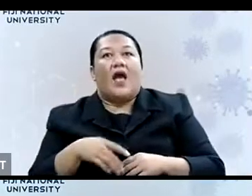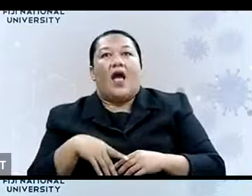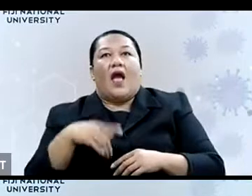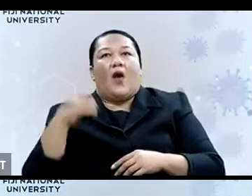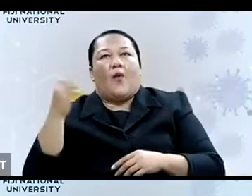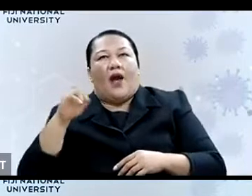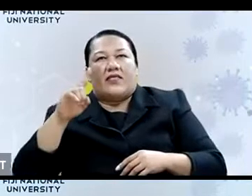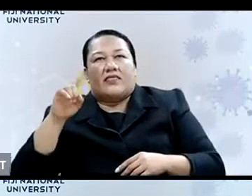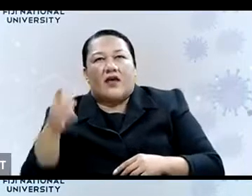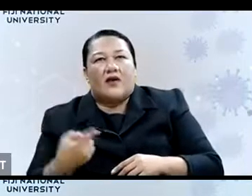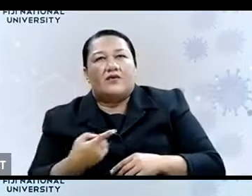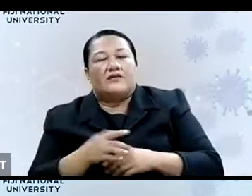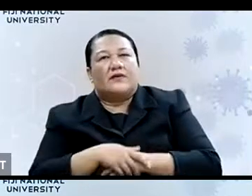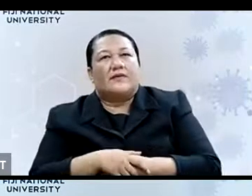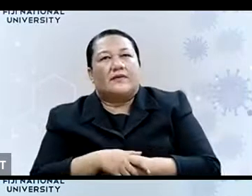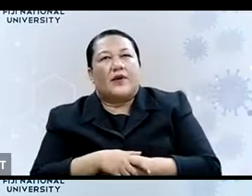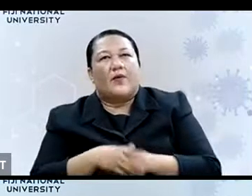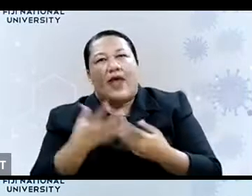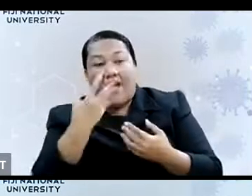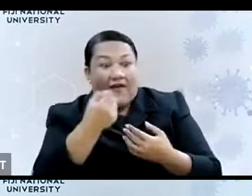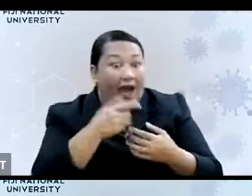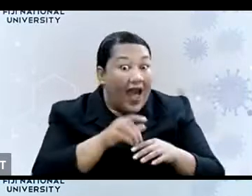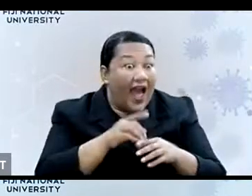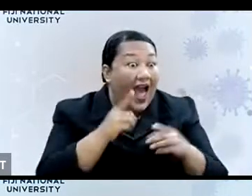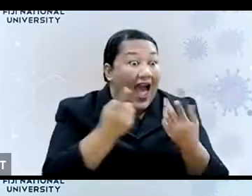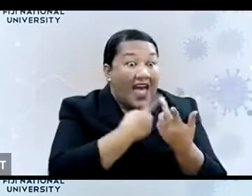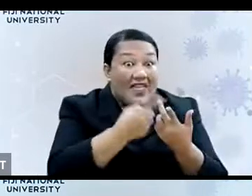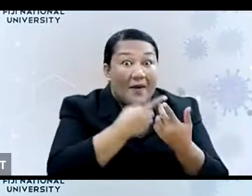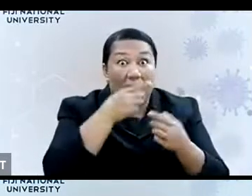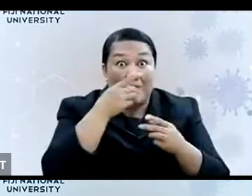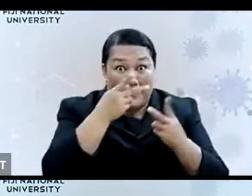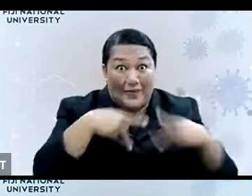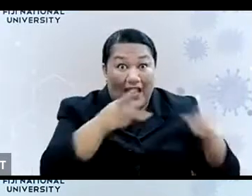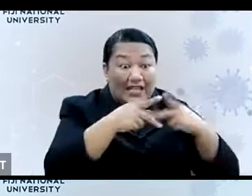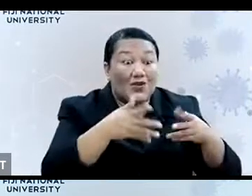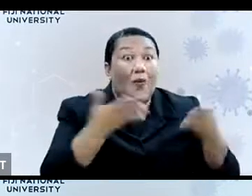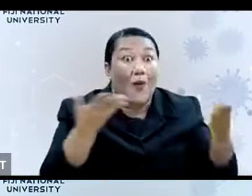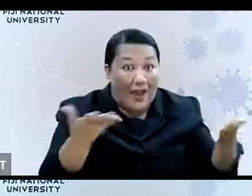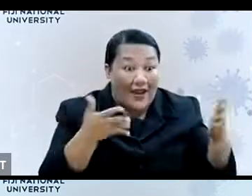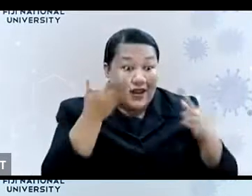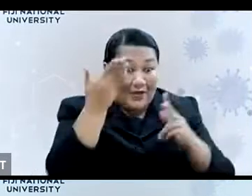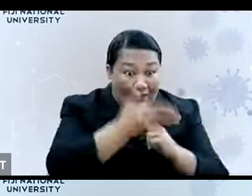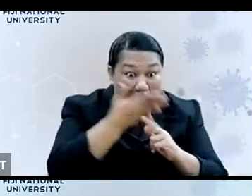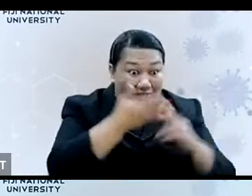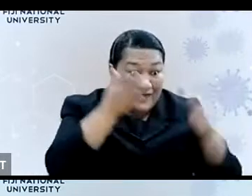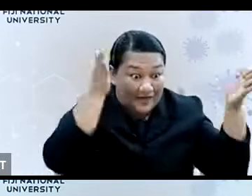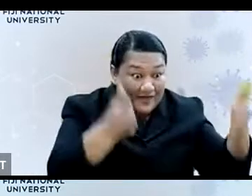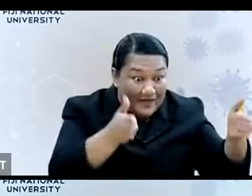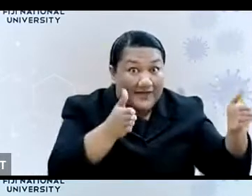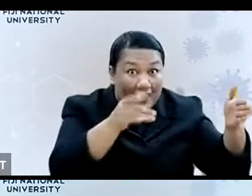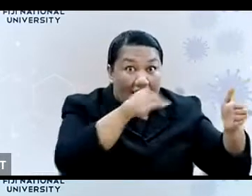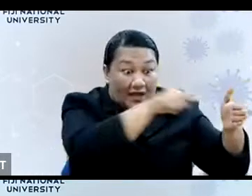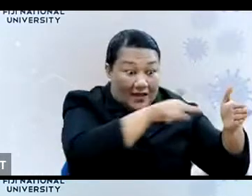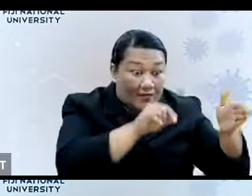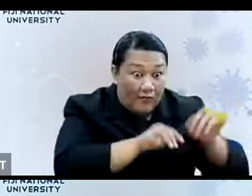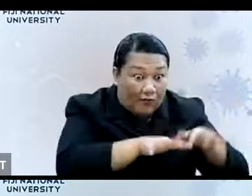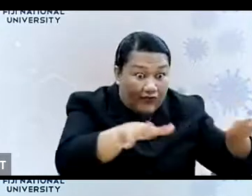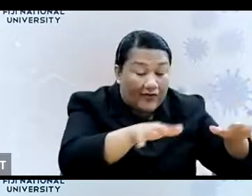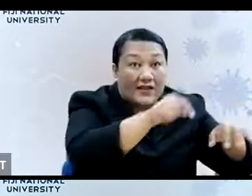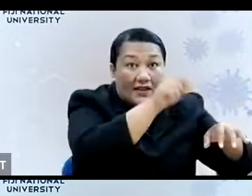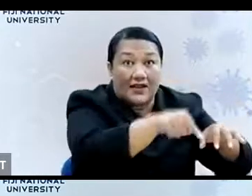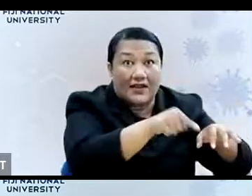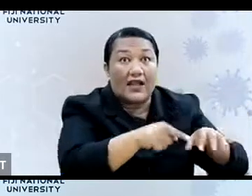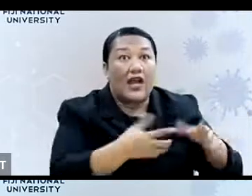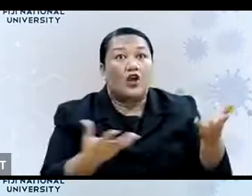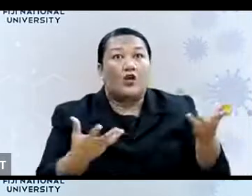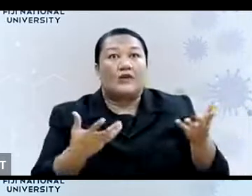down to the places where we have the outbreak, like the Suva area, it's at 6 per 1,000 population. So if you compare that to other countries, for